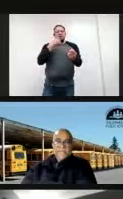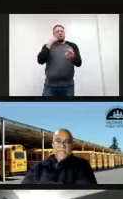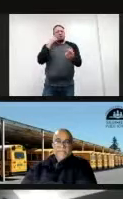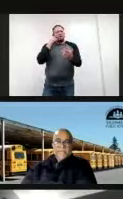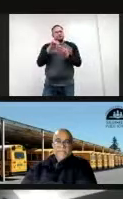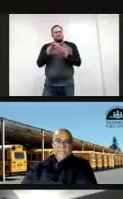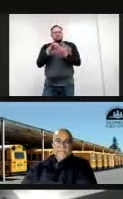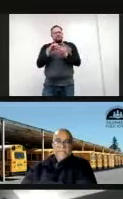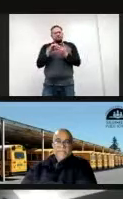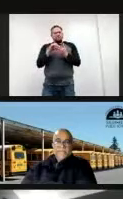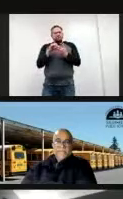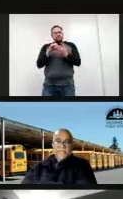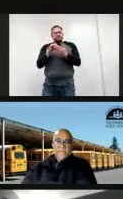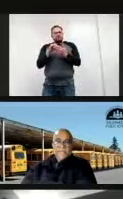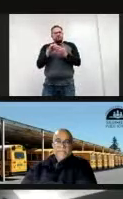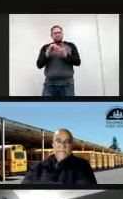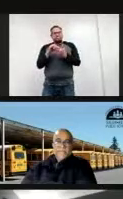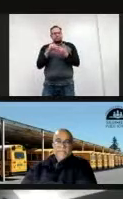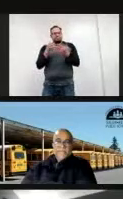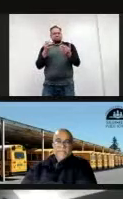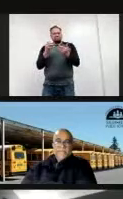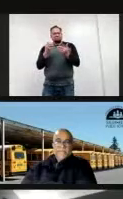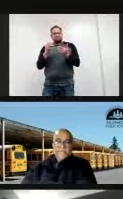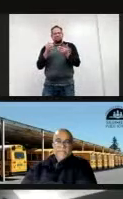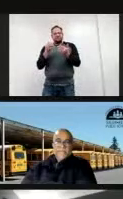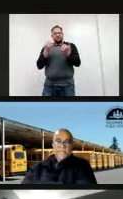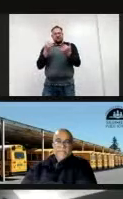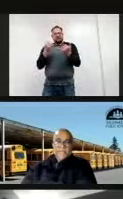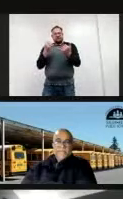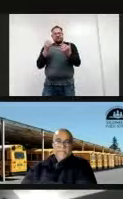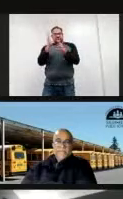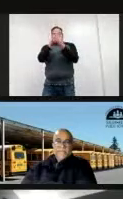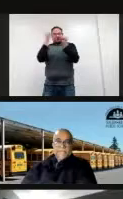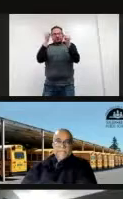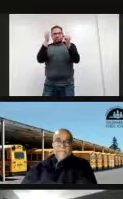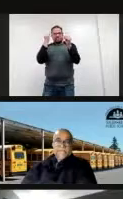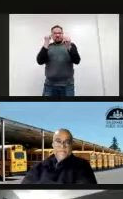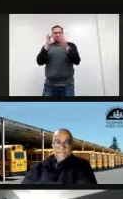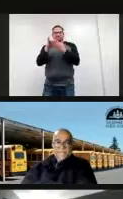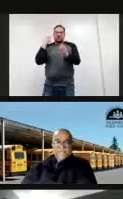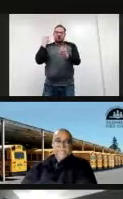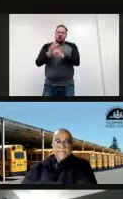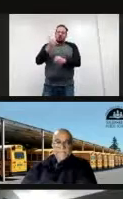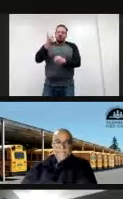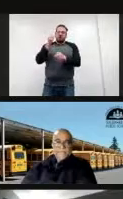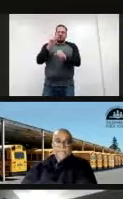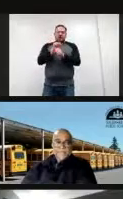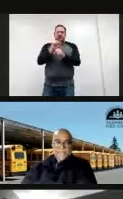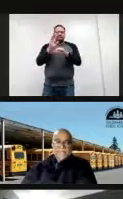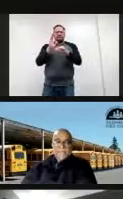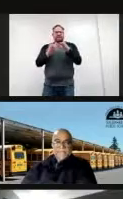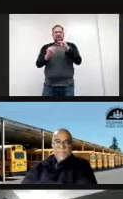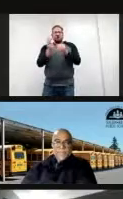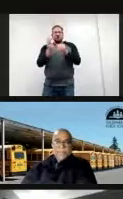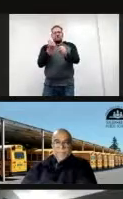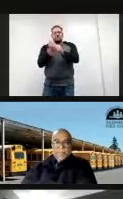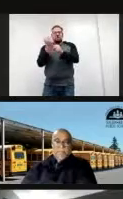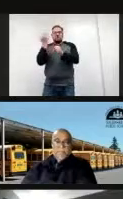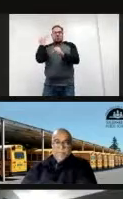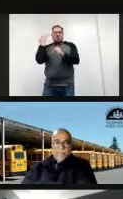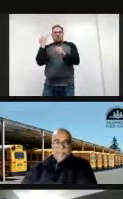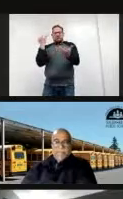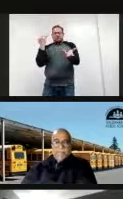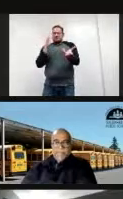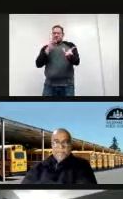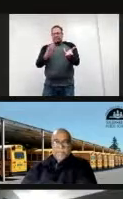the market for superintendents is tighter now because it's a harder job than it was 3 years ago. It just